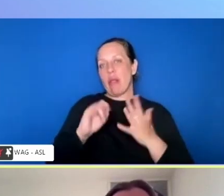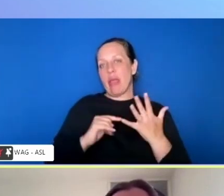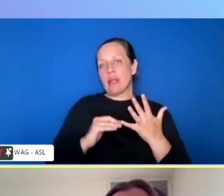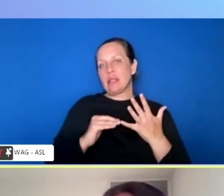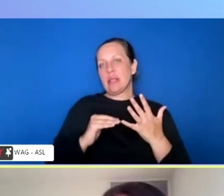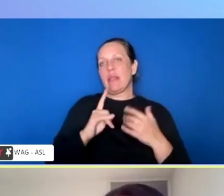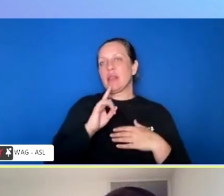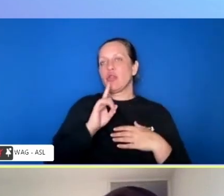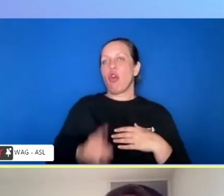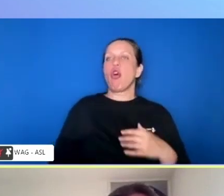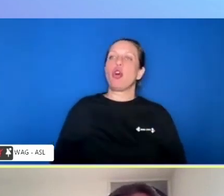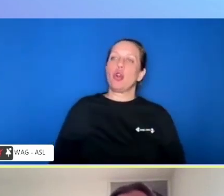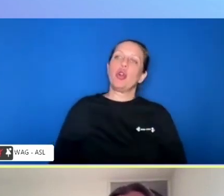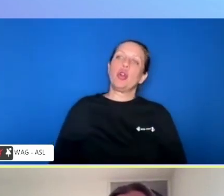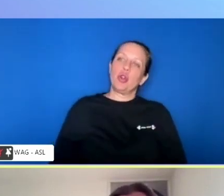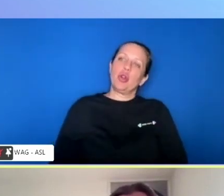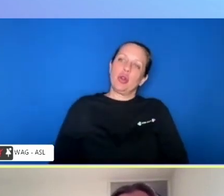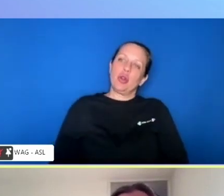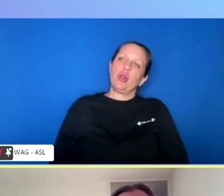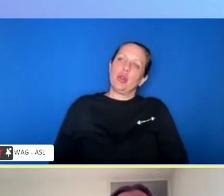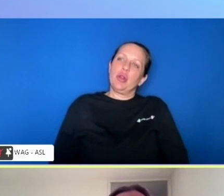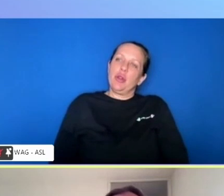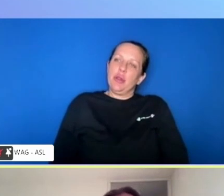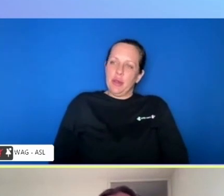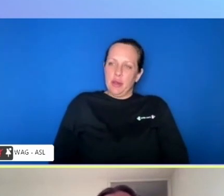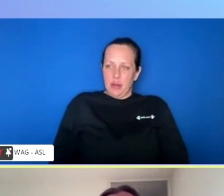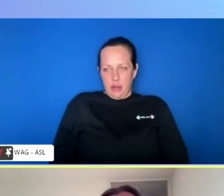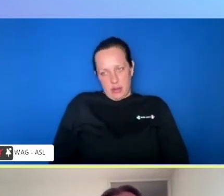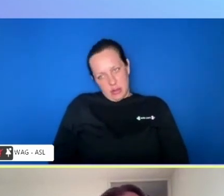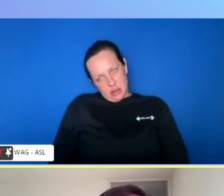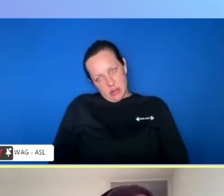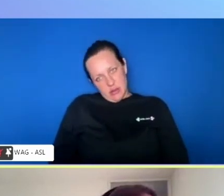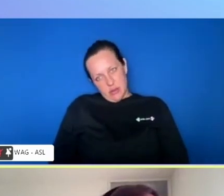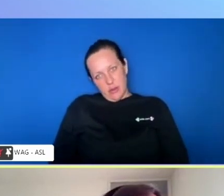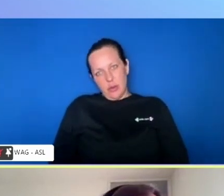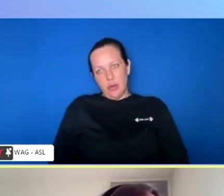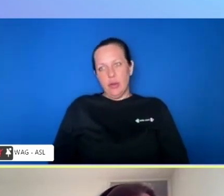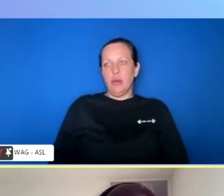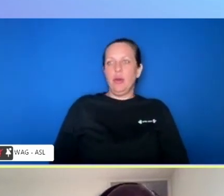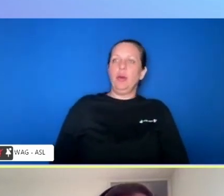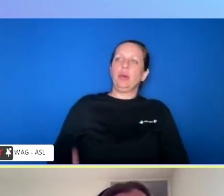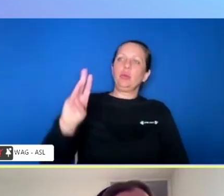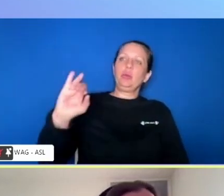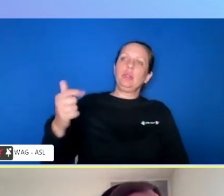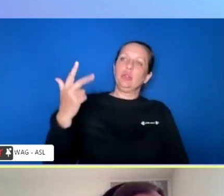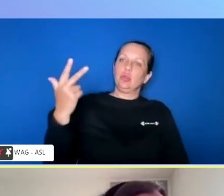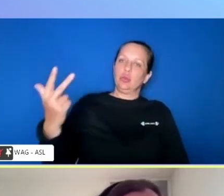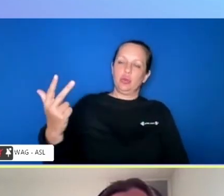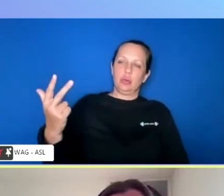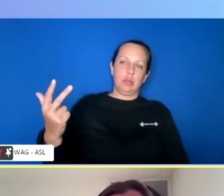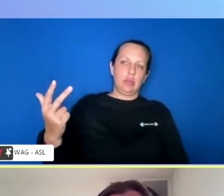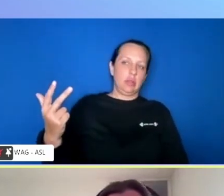things are. We think this is good. Right now, WCAG 3 is pretty much all in